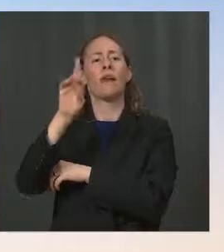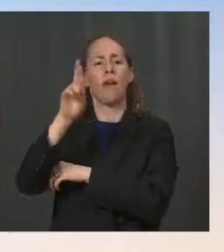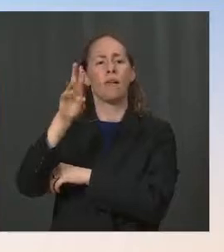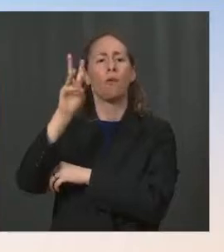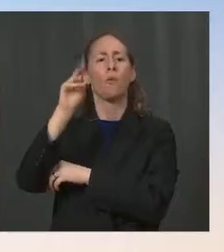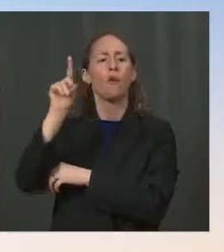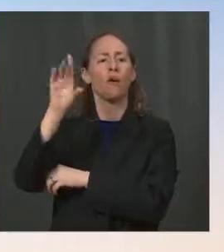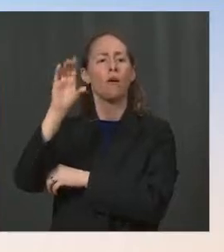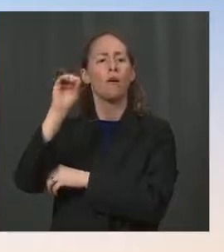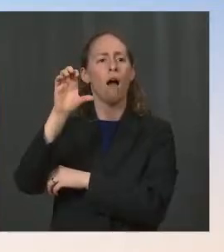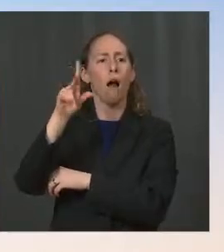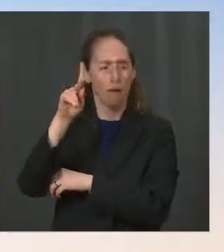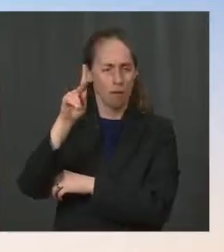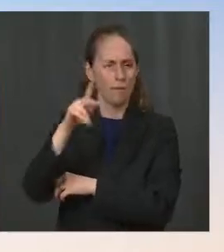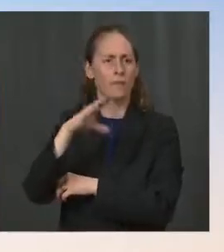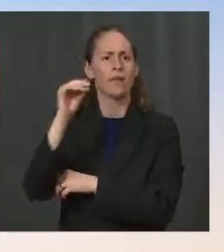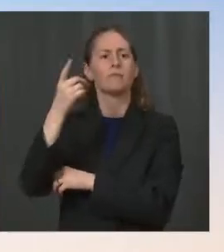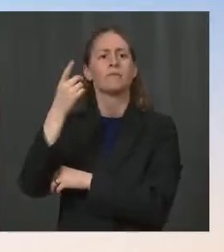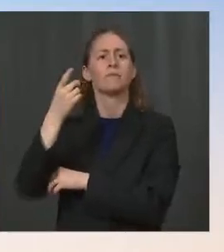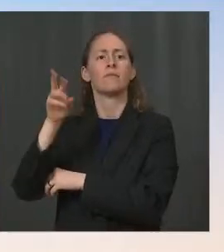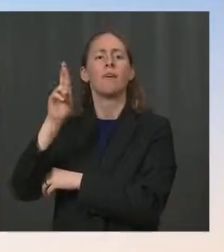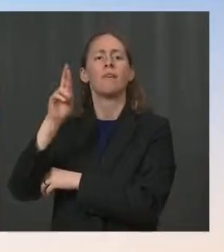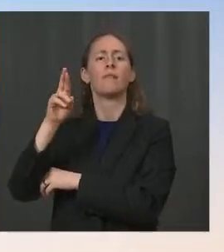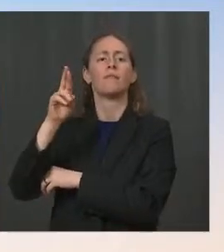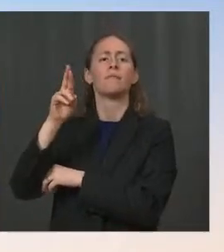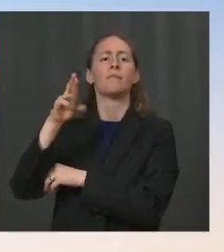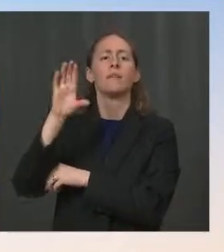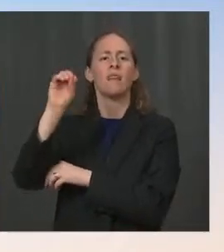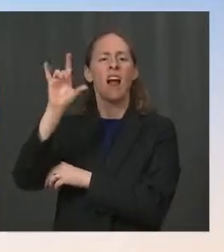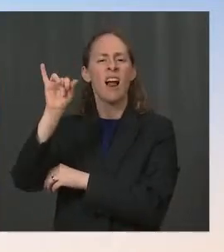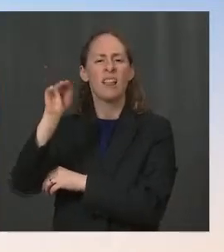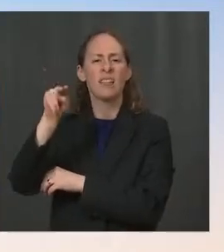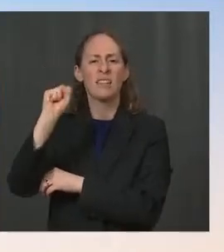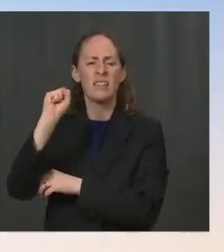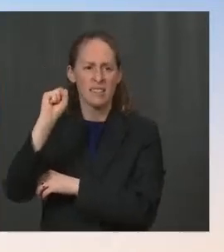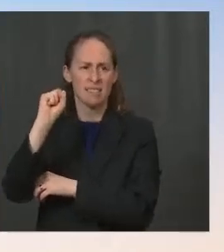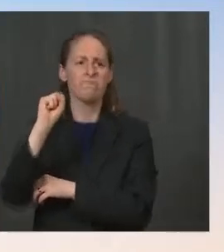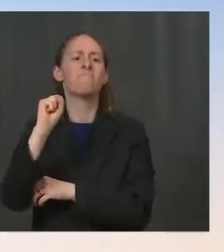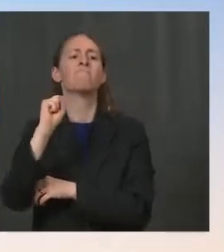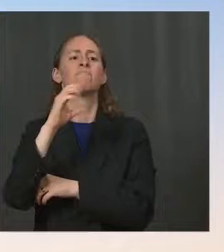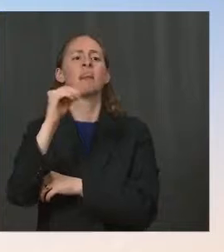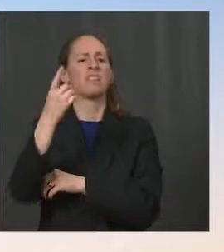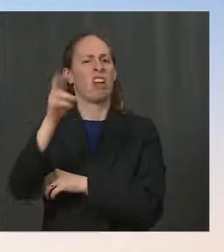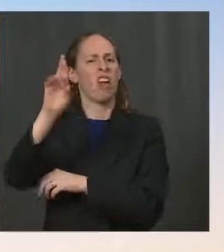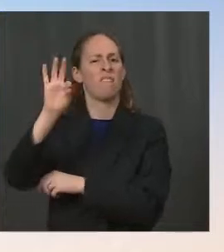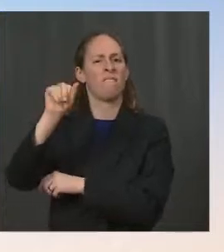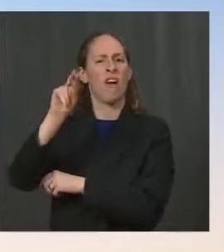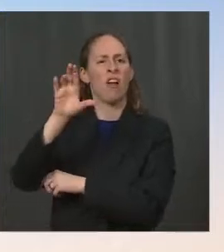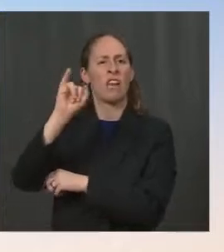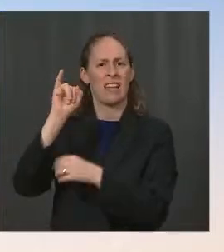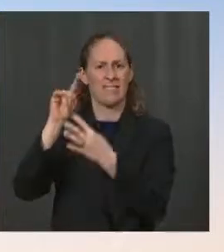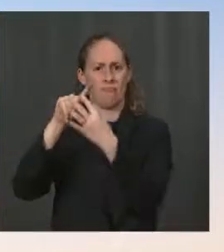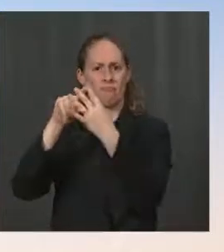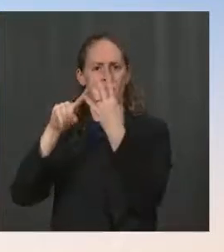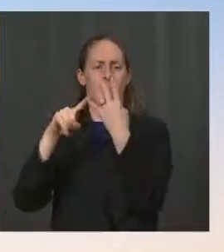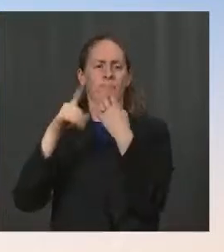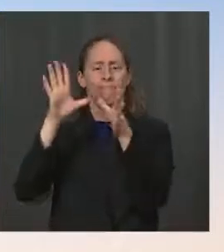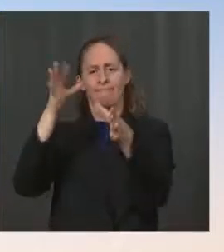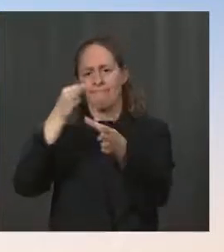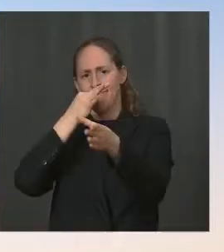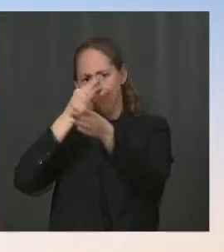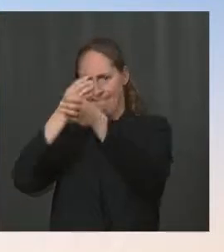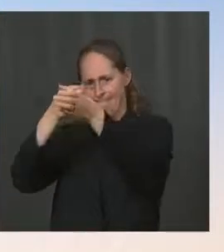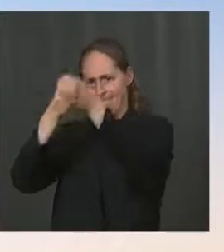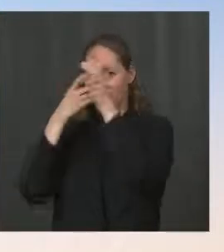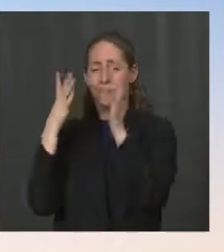Collins, NIH director, and Dr. Fauci, director of the National Institute of Allergy and Infectious Diseases. They reviewed mountains